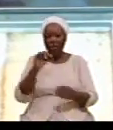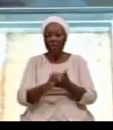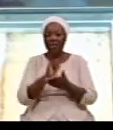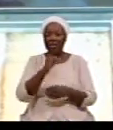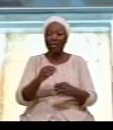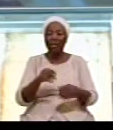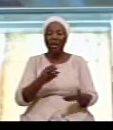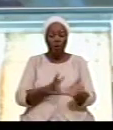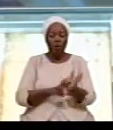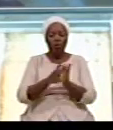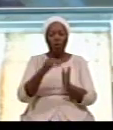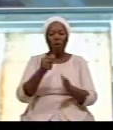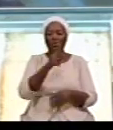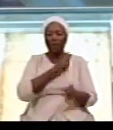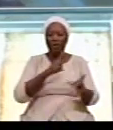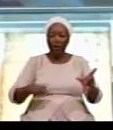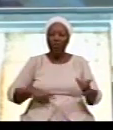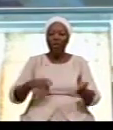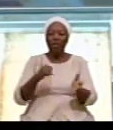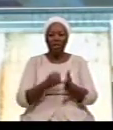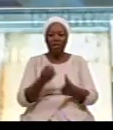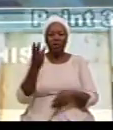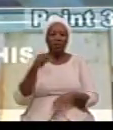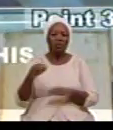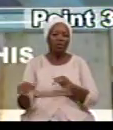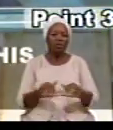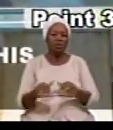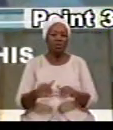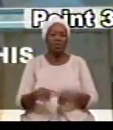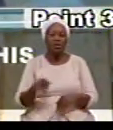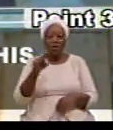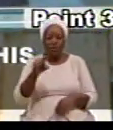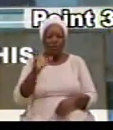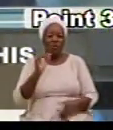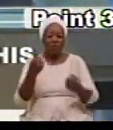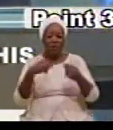Lord, it was done. You will come out.